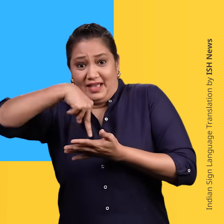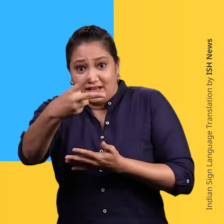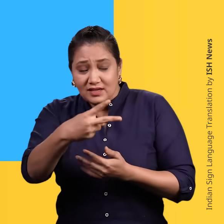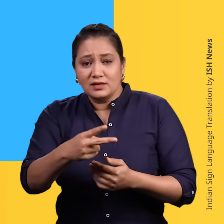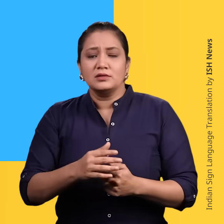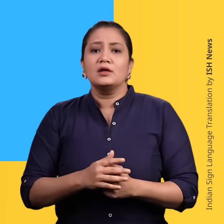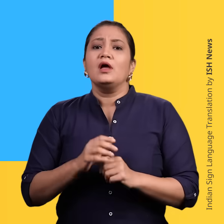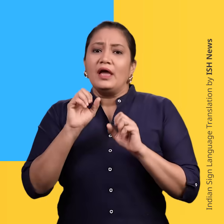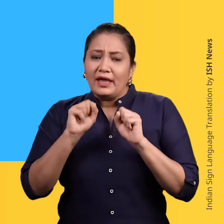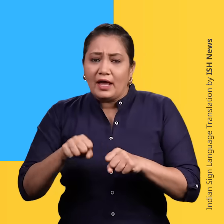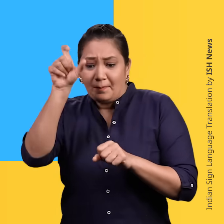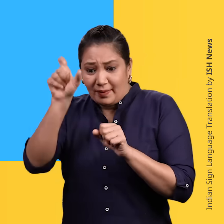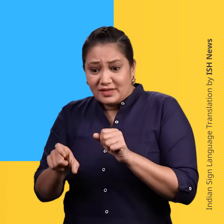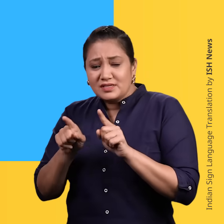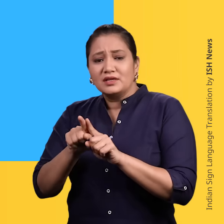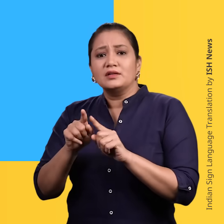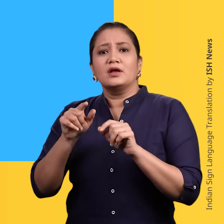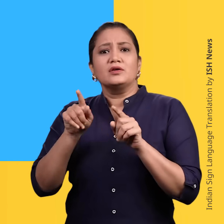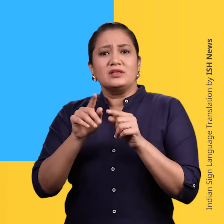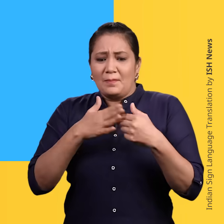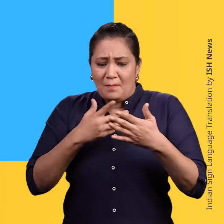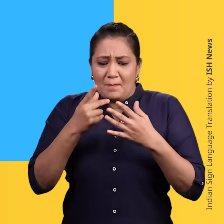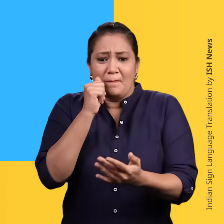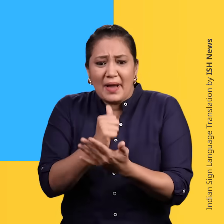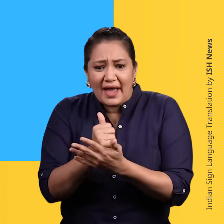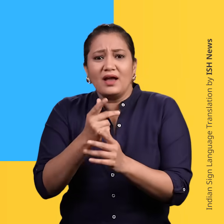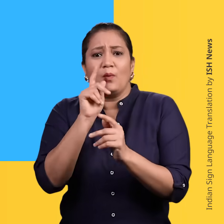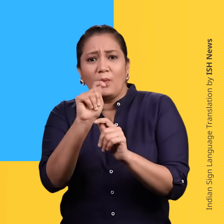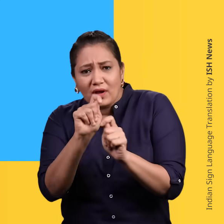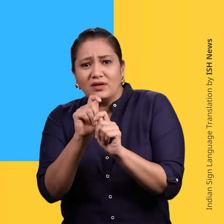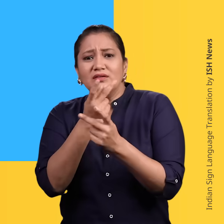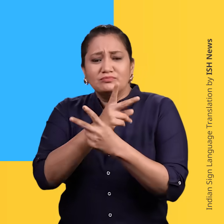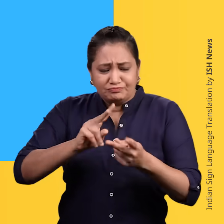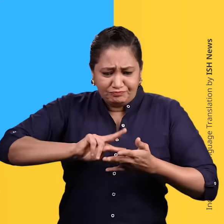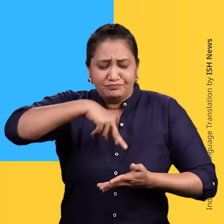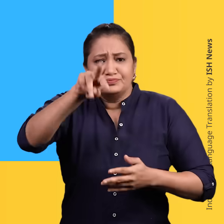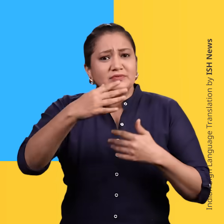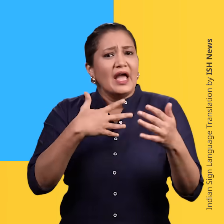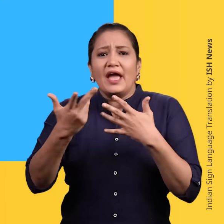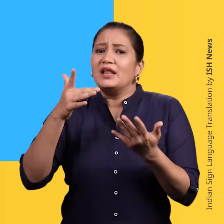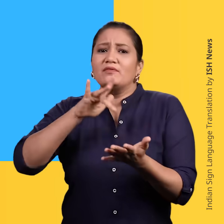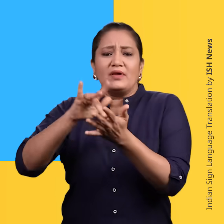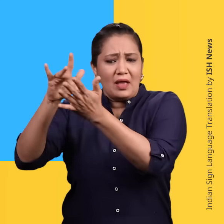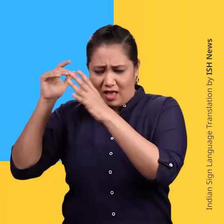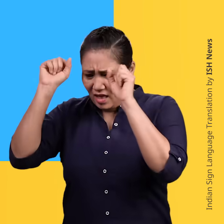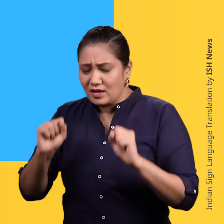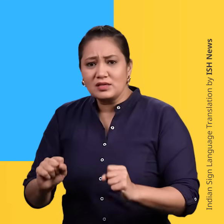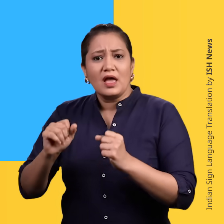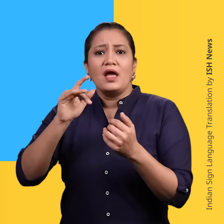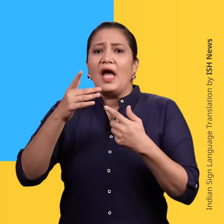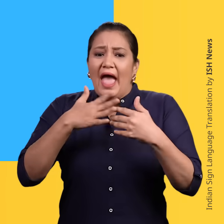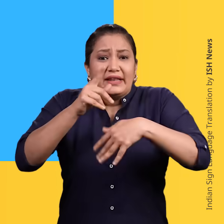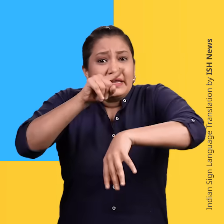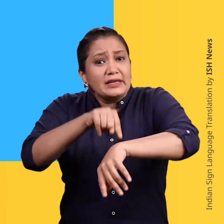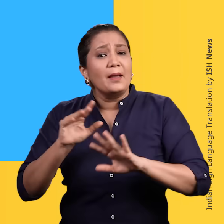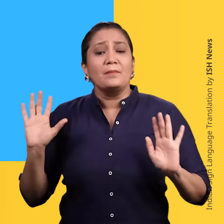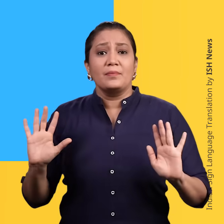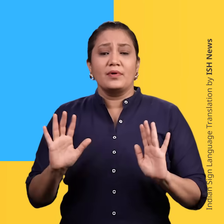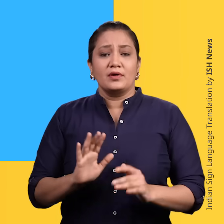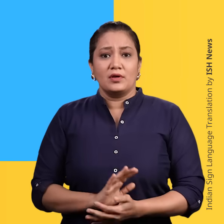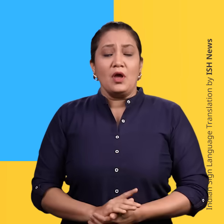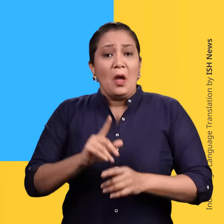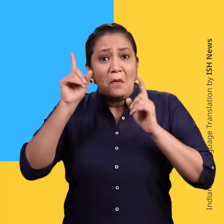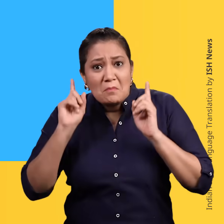mobile banking allows individuals to carry out banking transactions from anywhere and at any